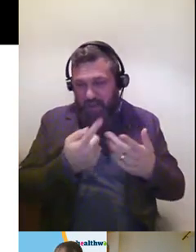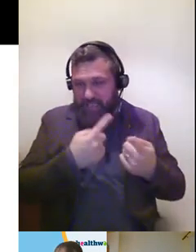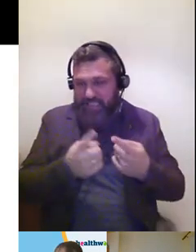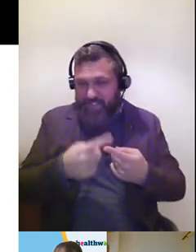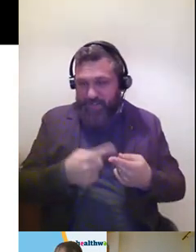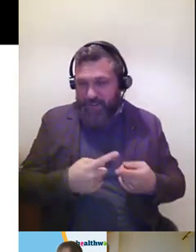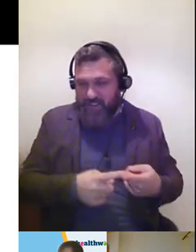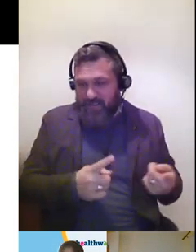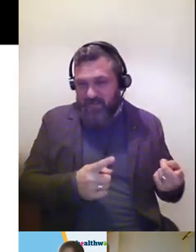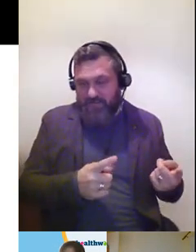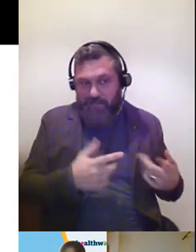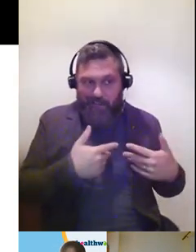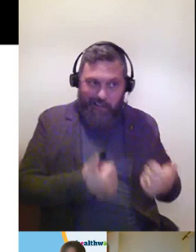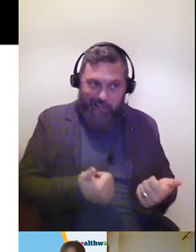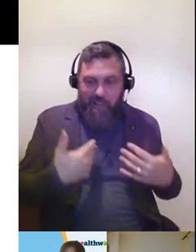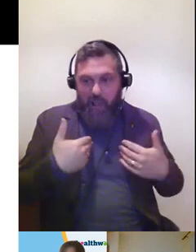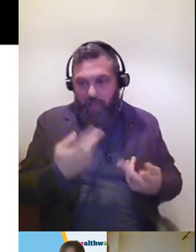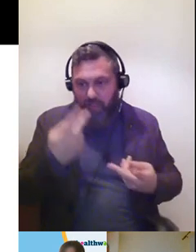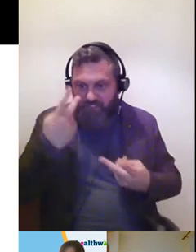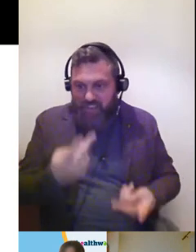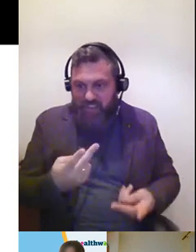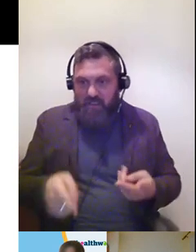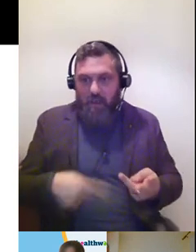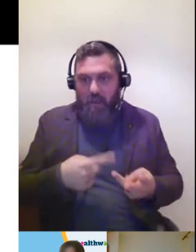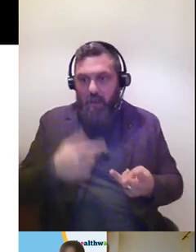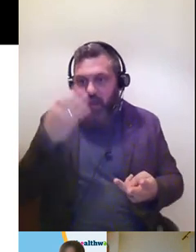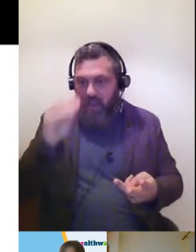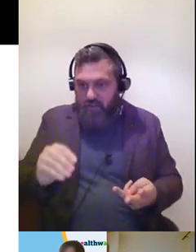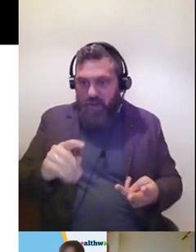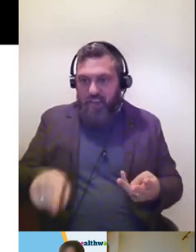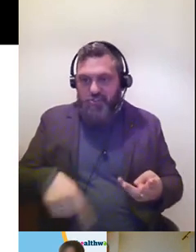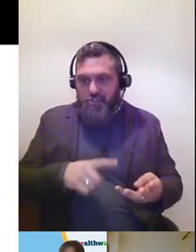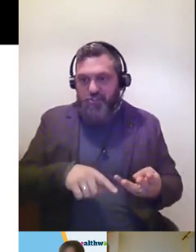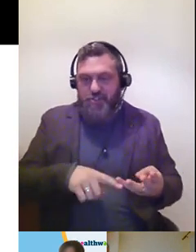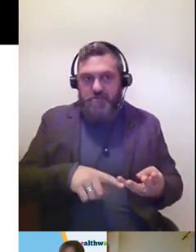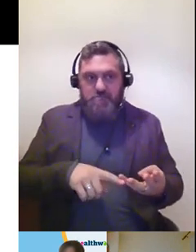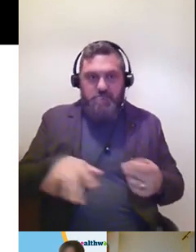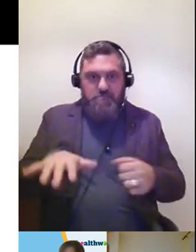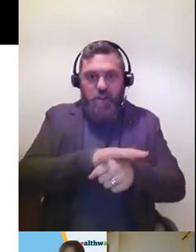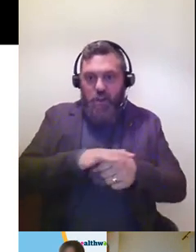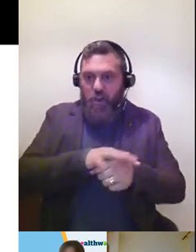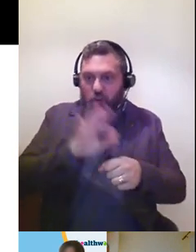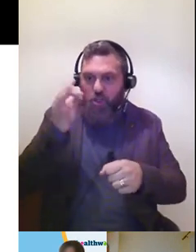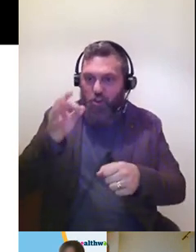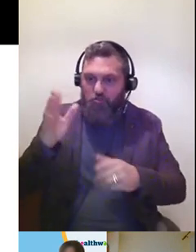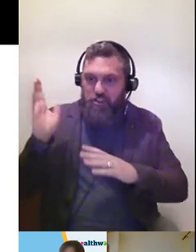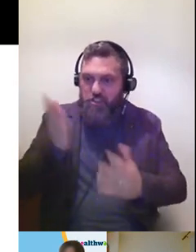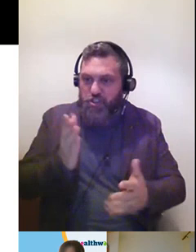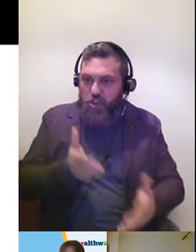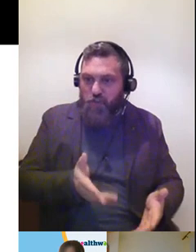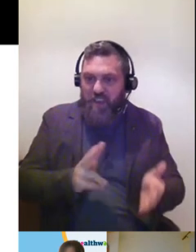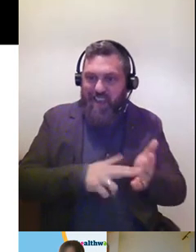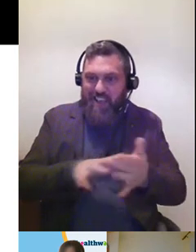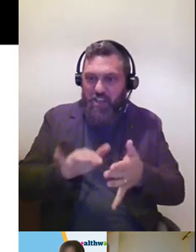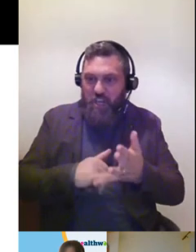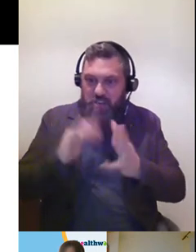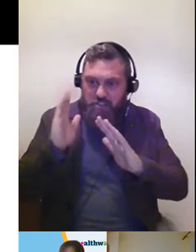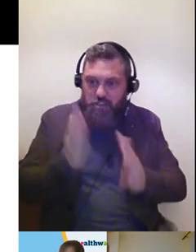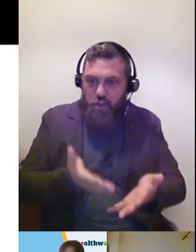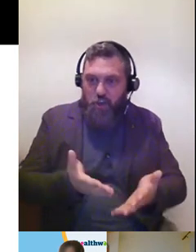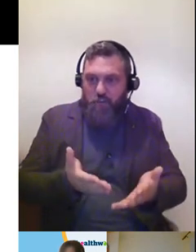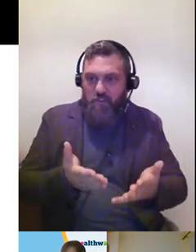of, health visiting, education, local authority services, NHS services, services,